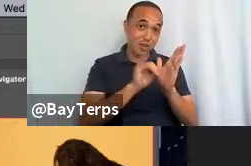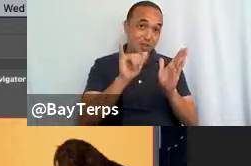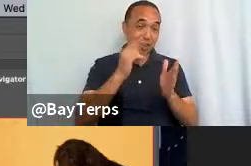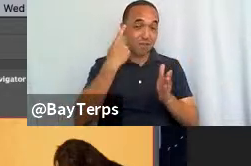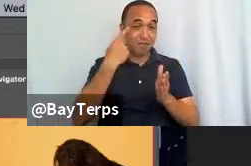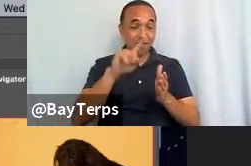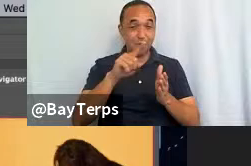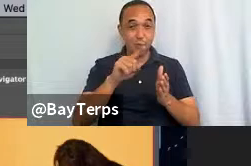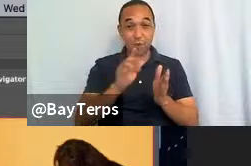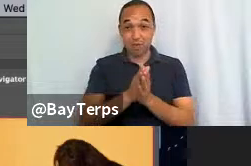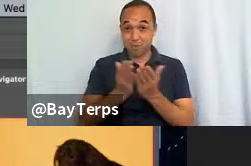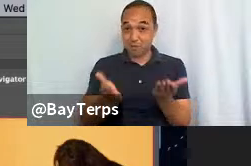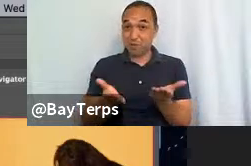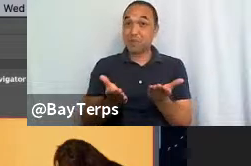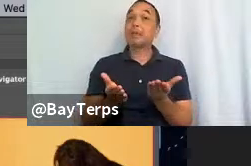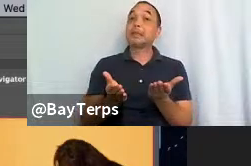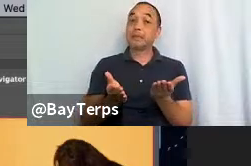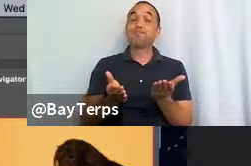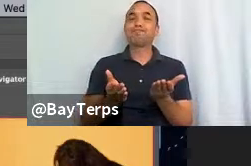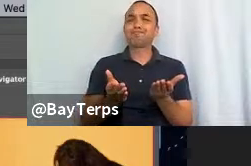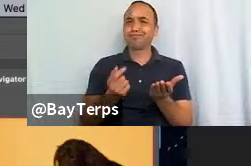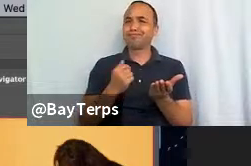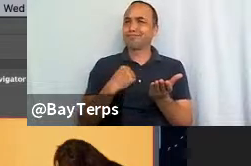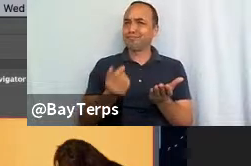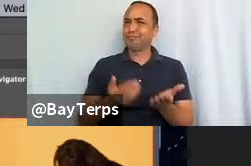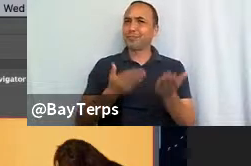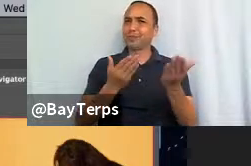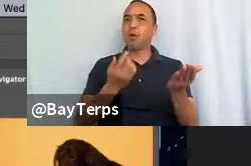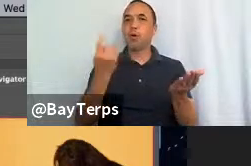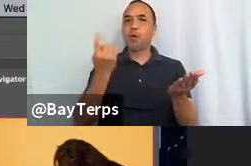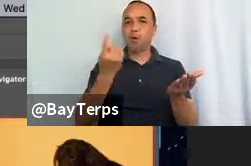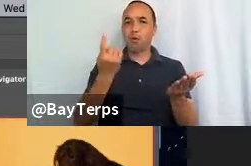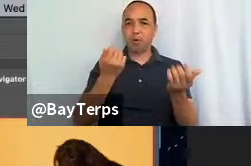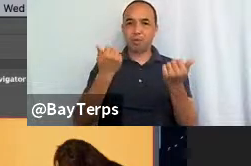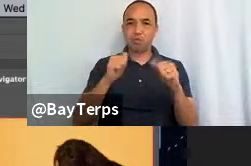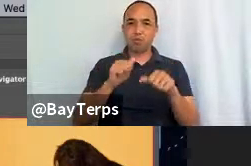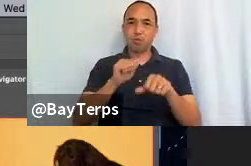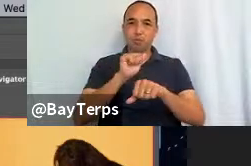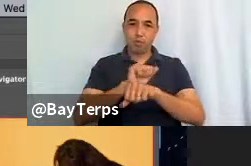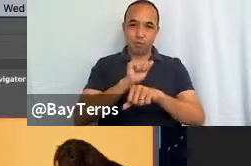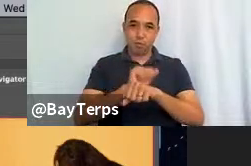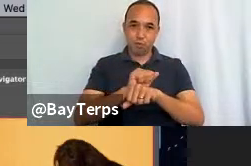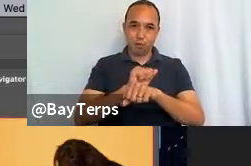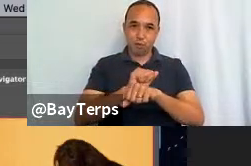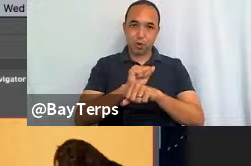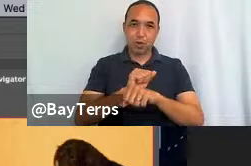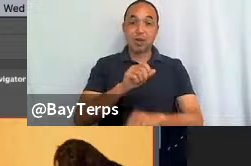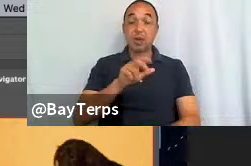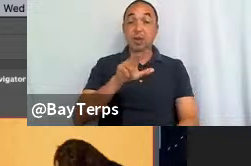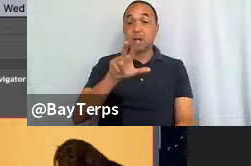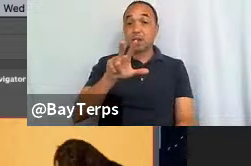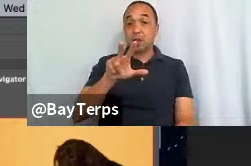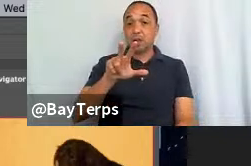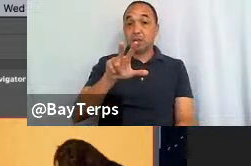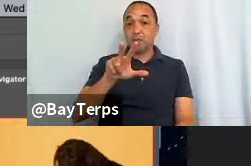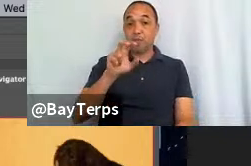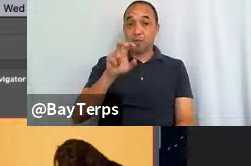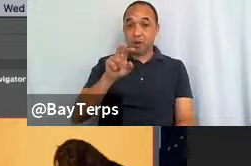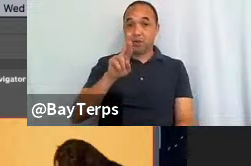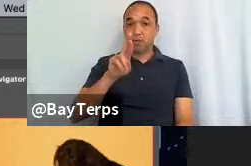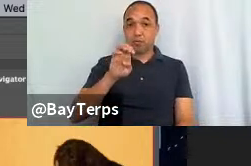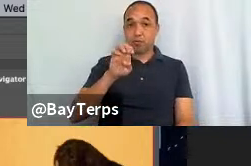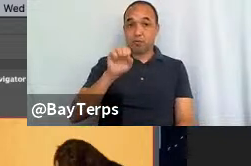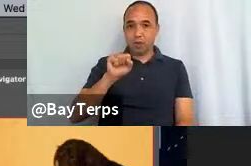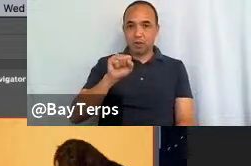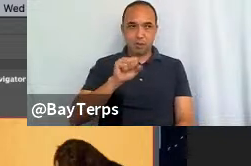book, I would suggest always, always trying to work in 300 resolution.